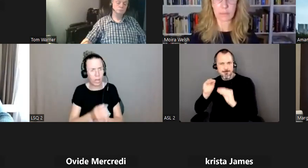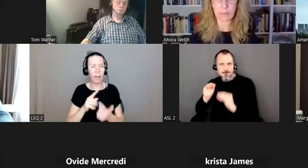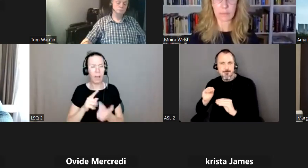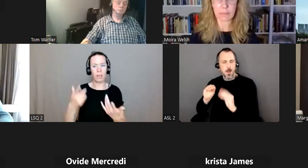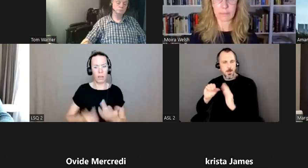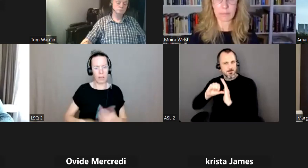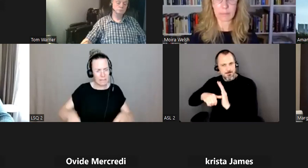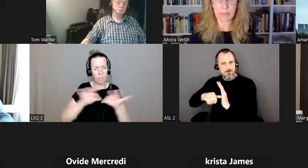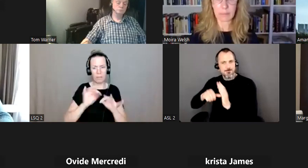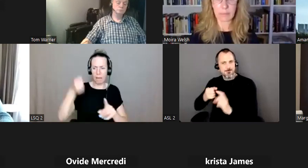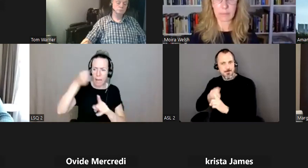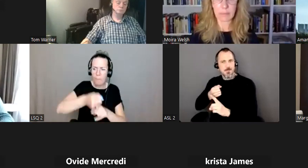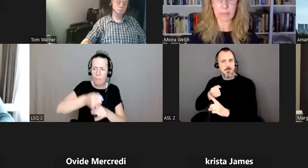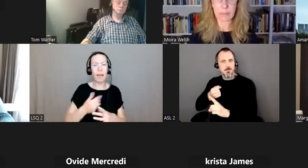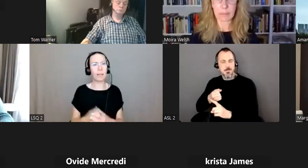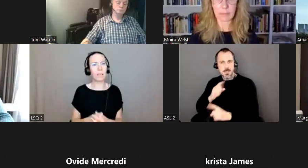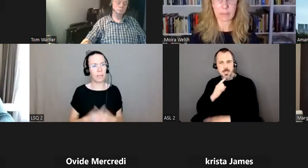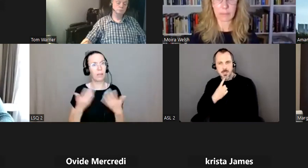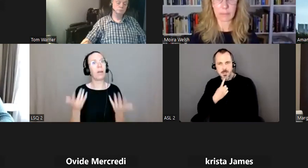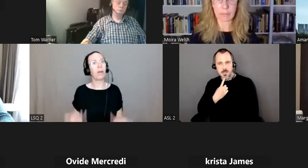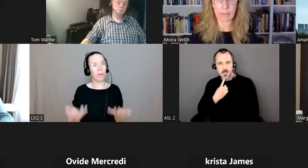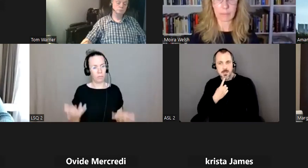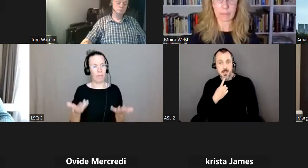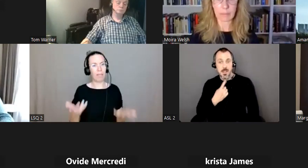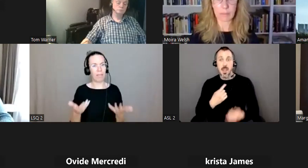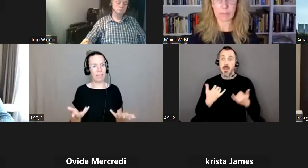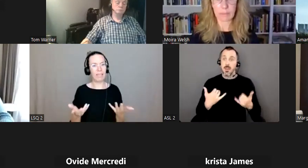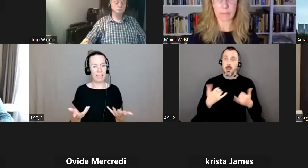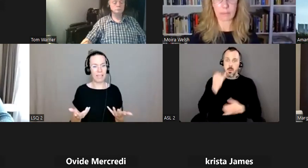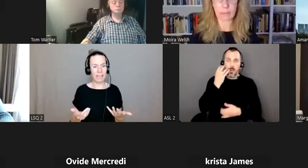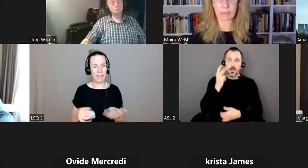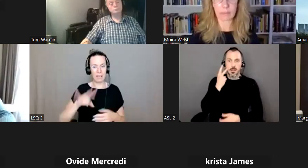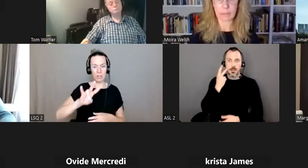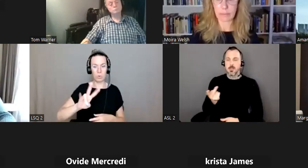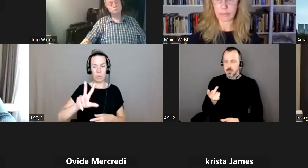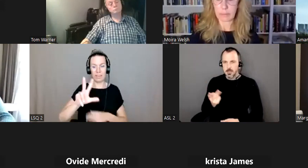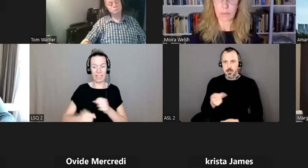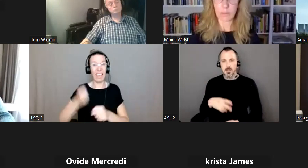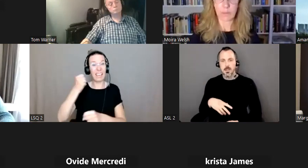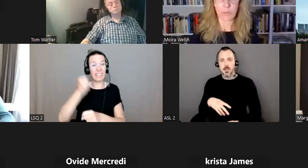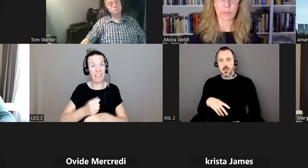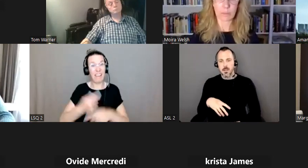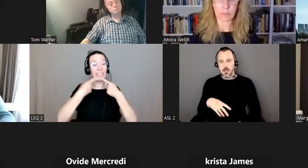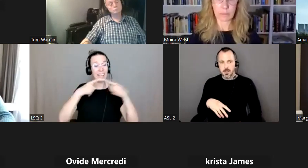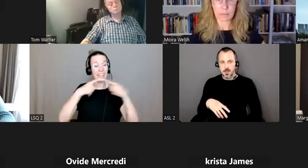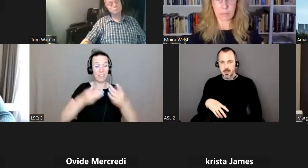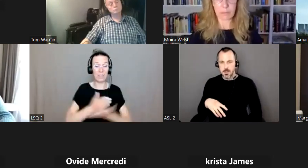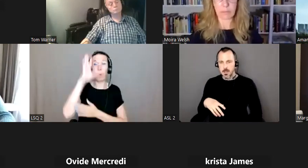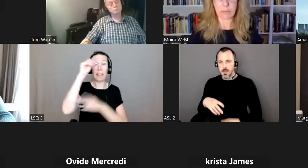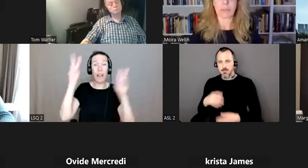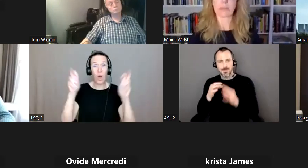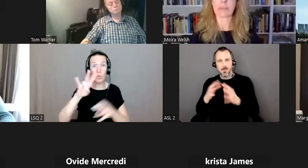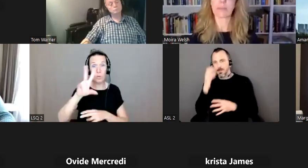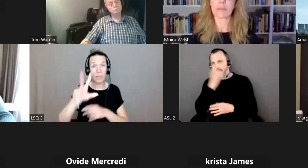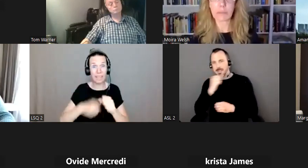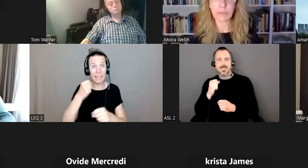is the 71st anniversary of the Universal Declaration on Human Rights. And the Universal Declaration would not have happened without